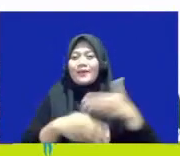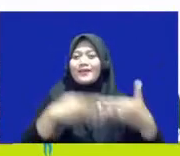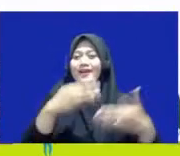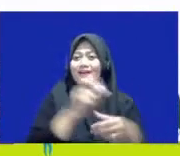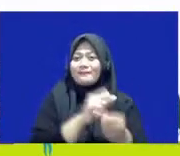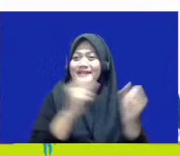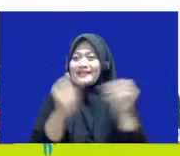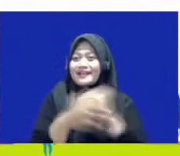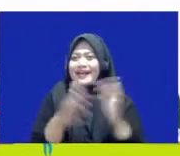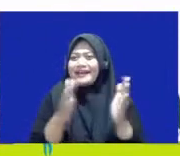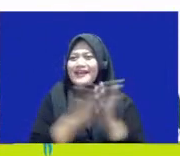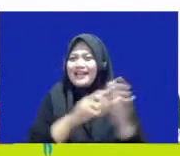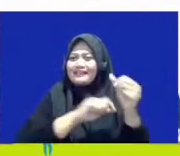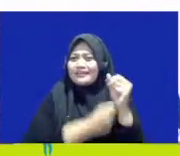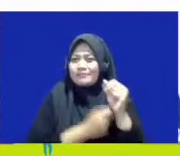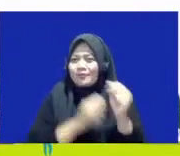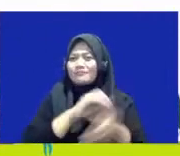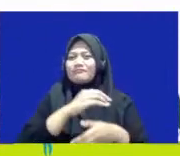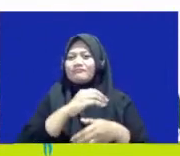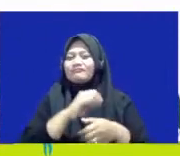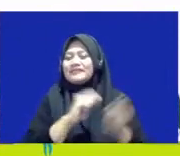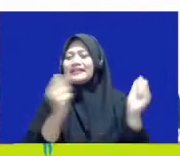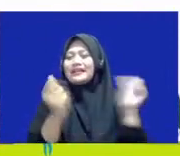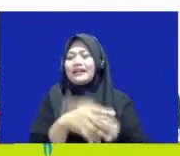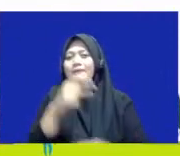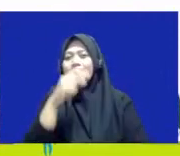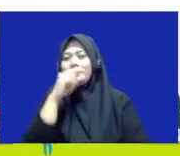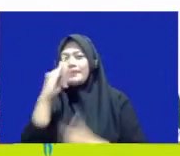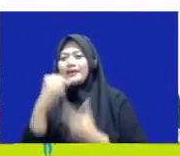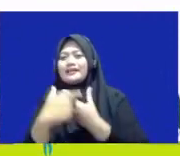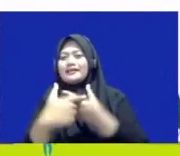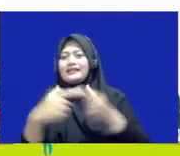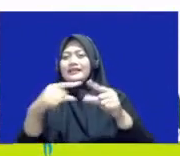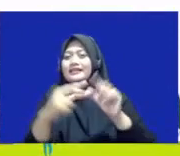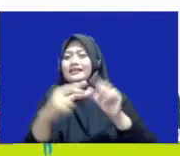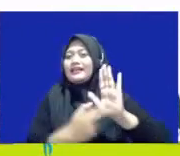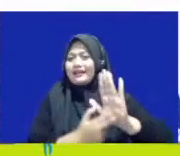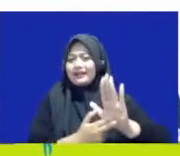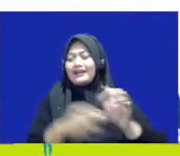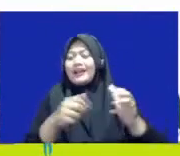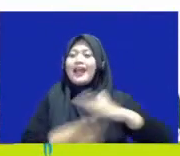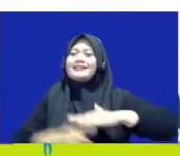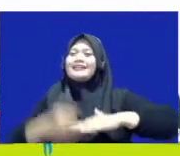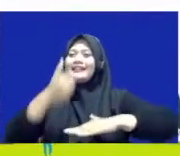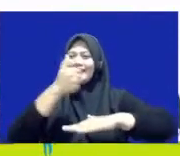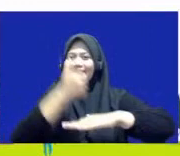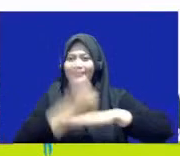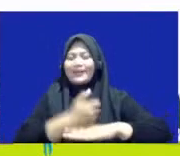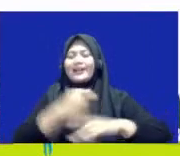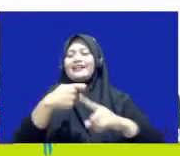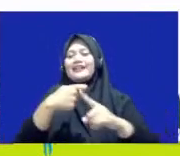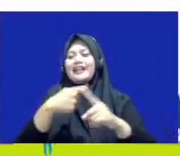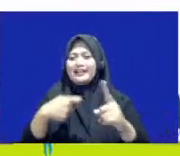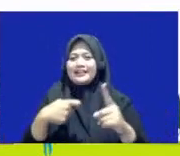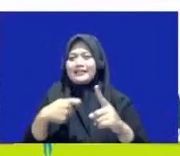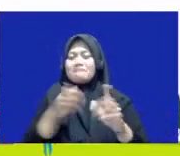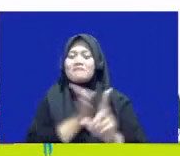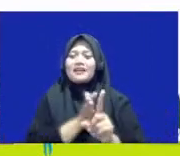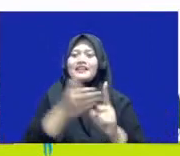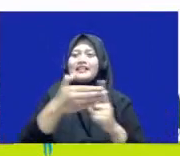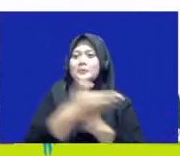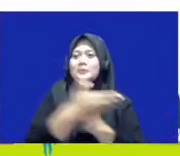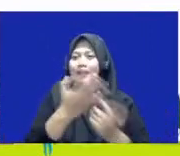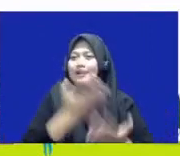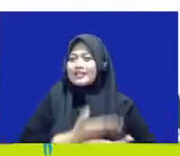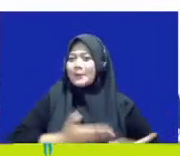Ian Kusmadiana, Director of Social Protection for disaster victims in